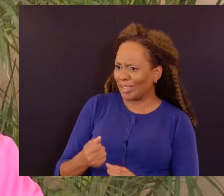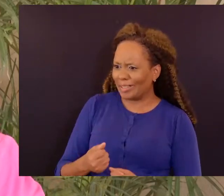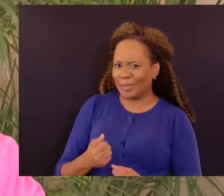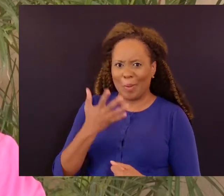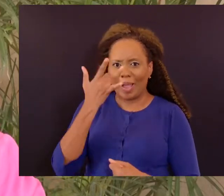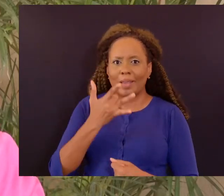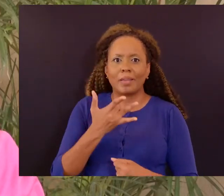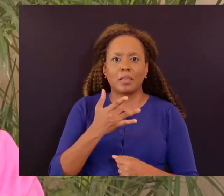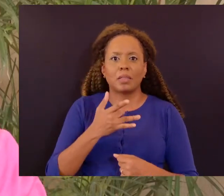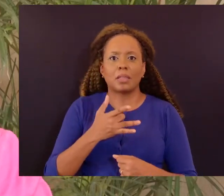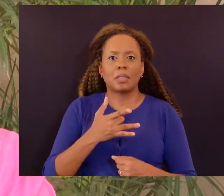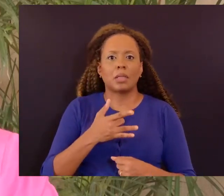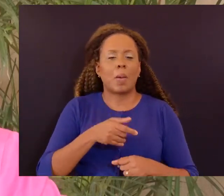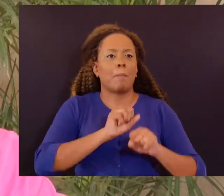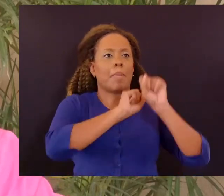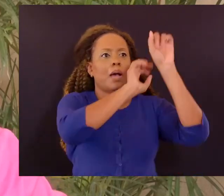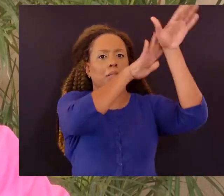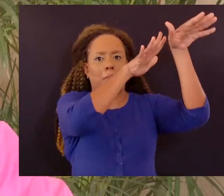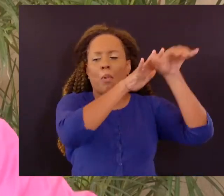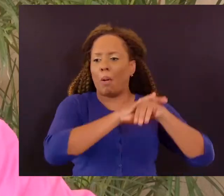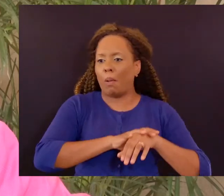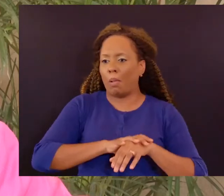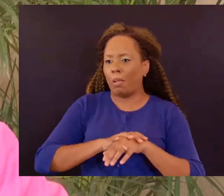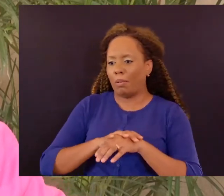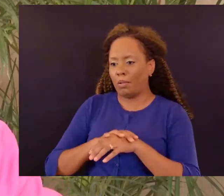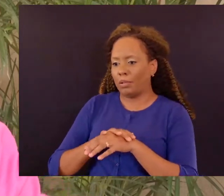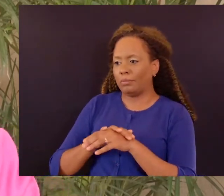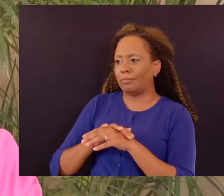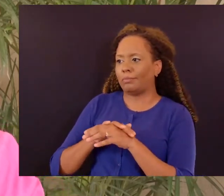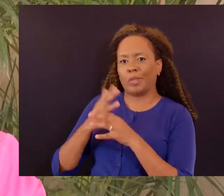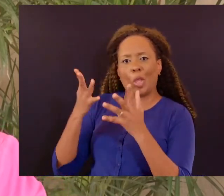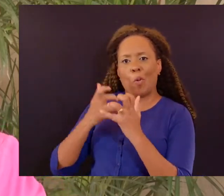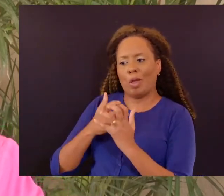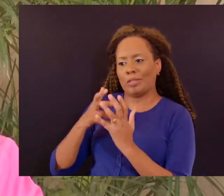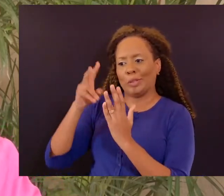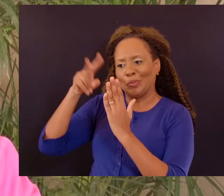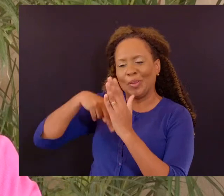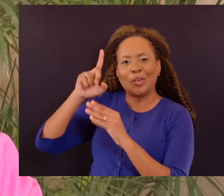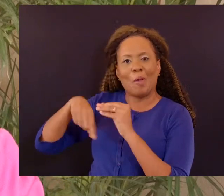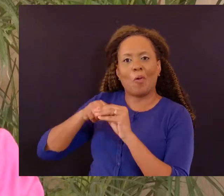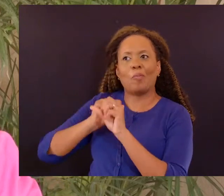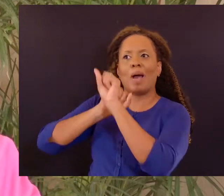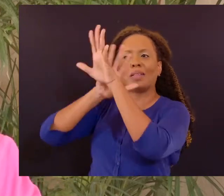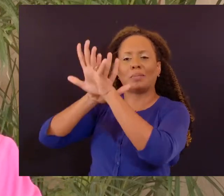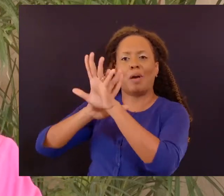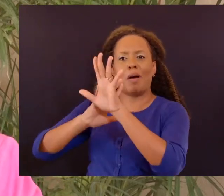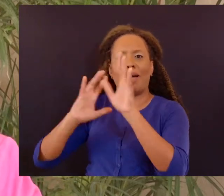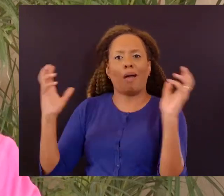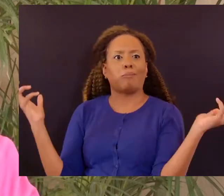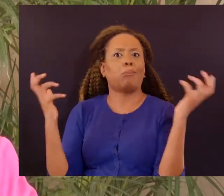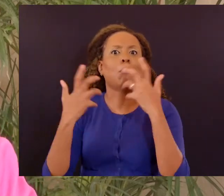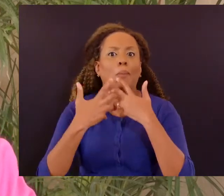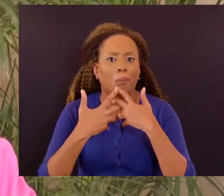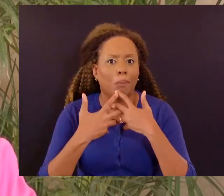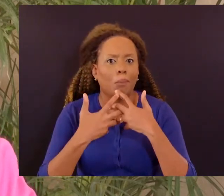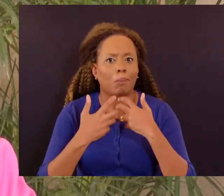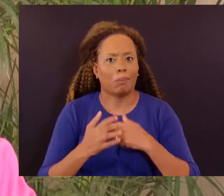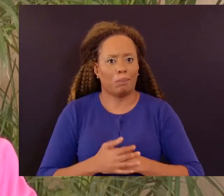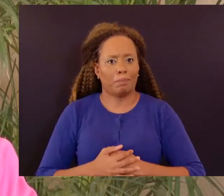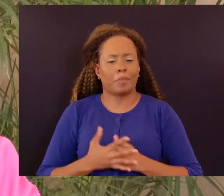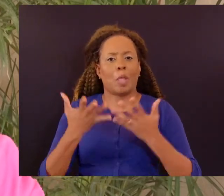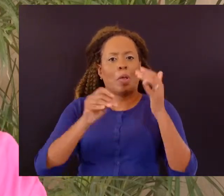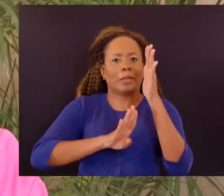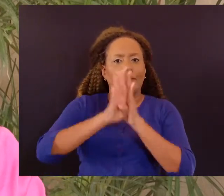skills, we can help them expand to other areas of reading because they have developed these